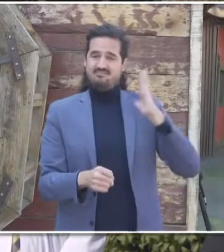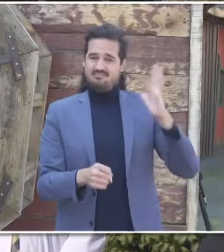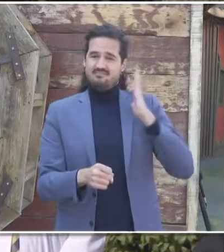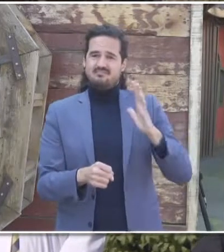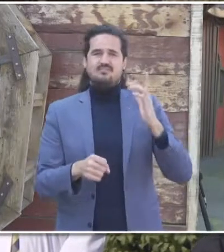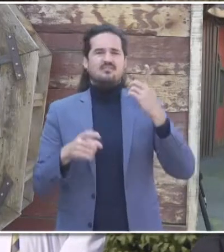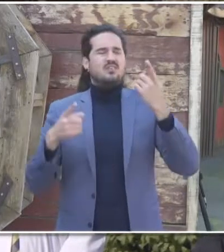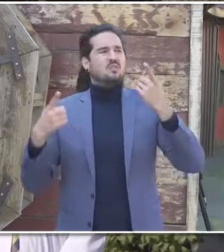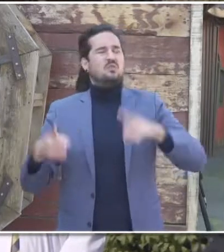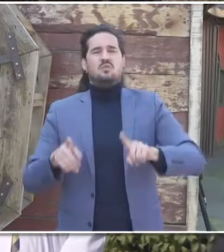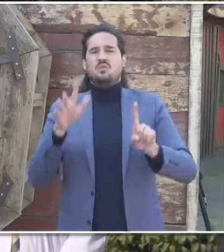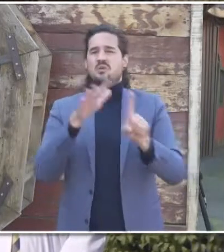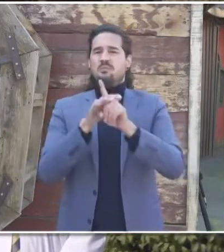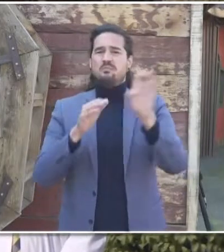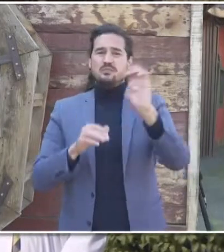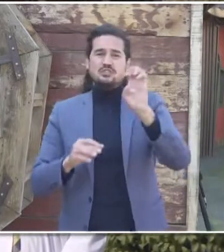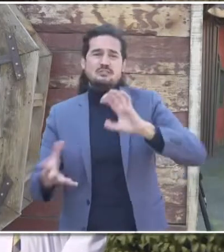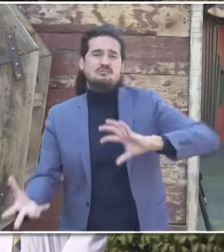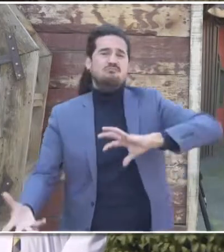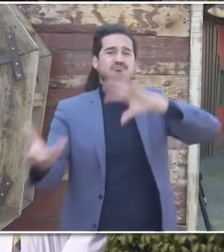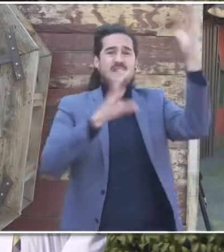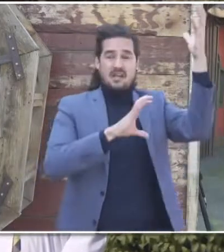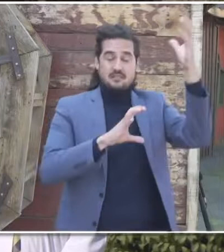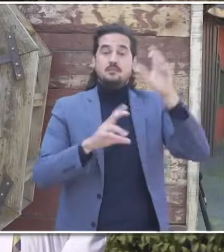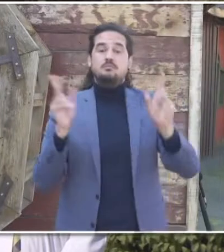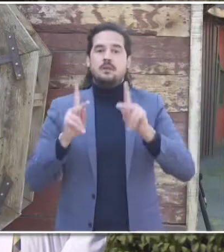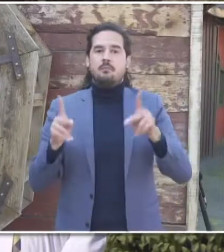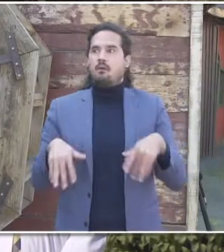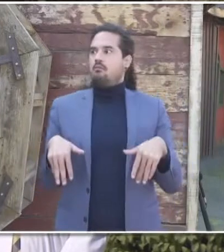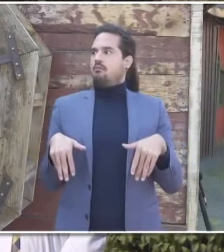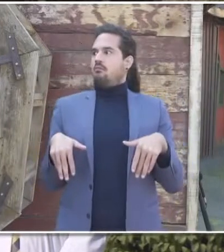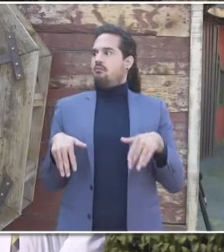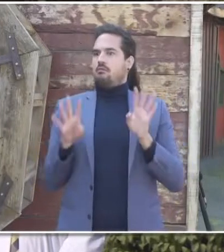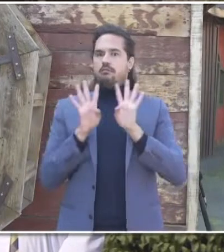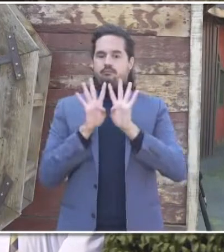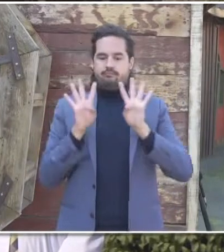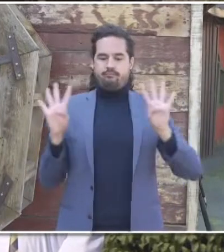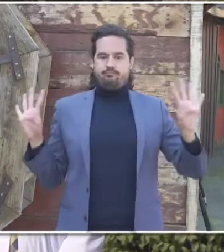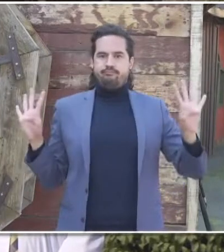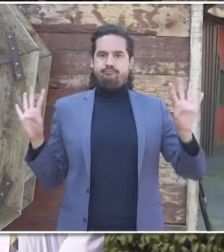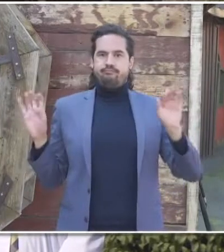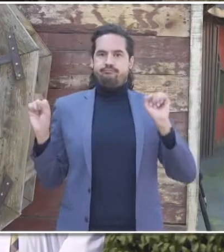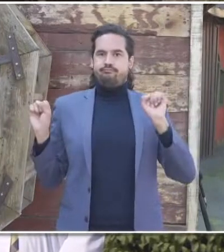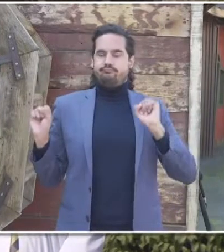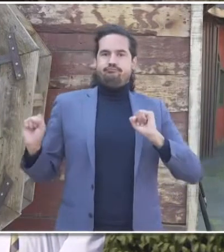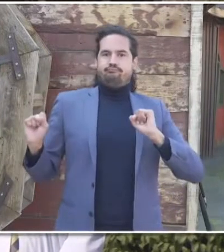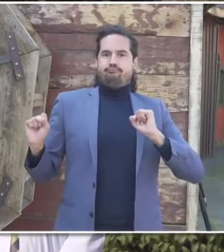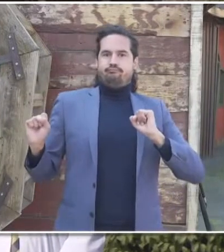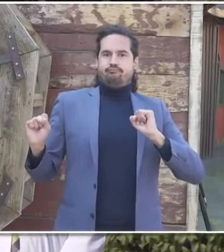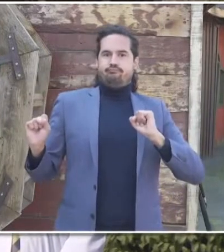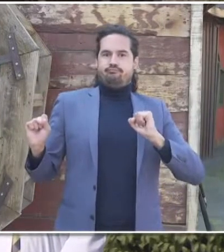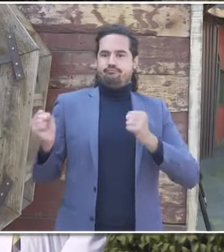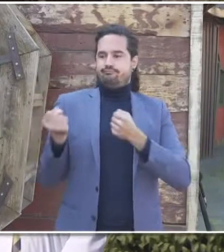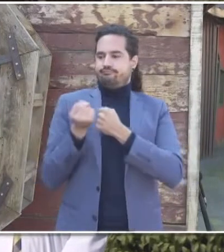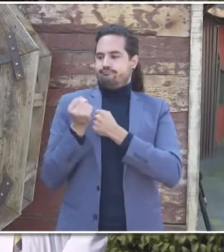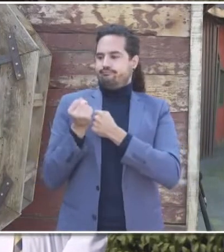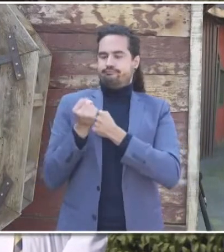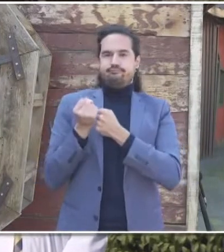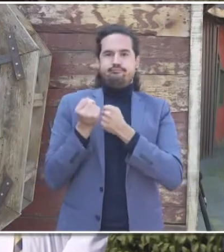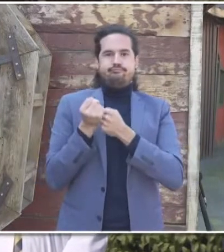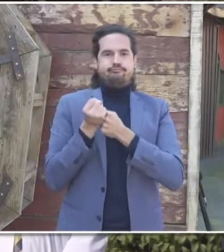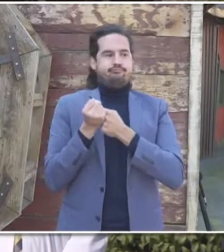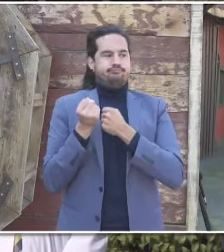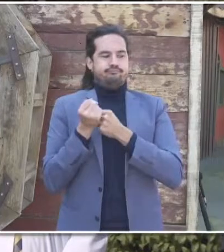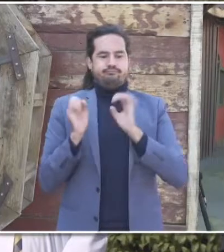stand shoulder to shoulder and they encourage one another and support one another, or they become divided and they begin to blame